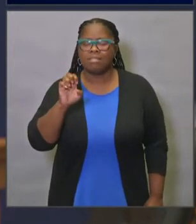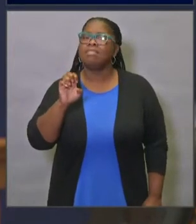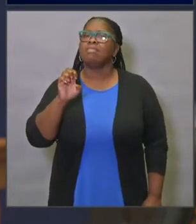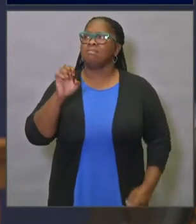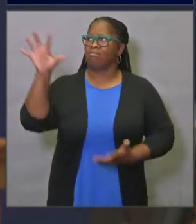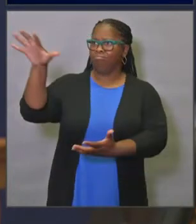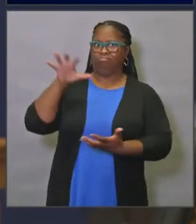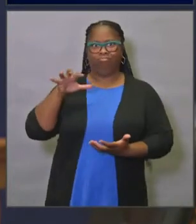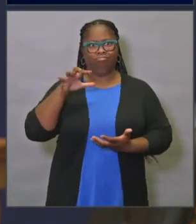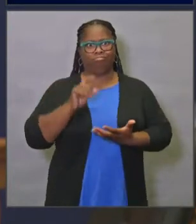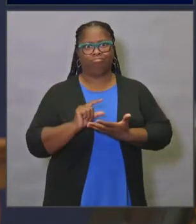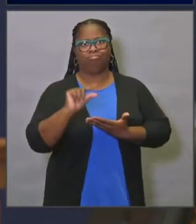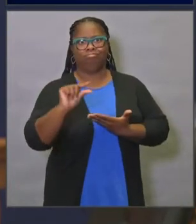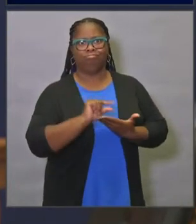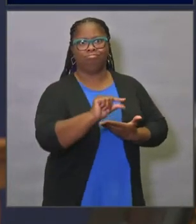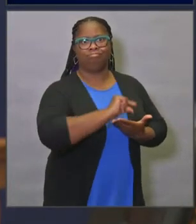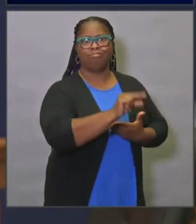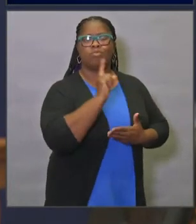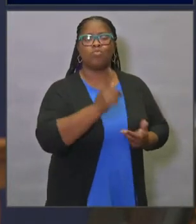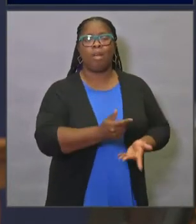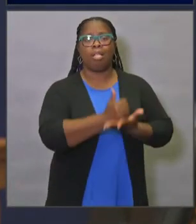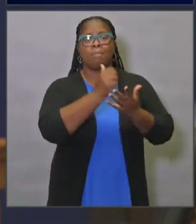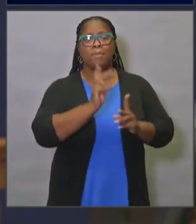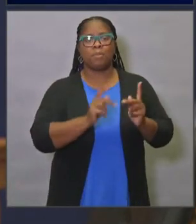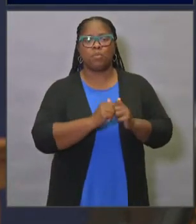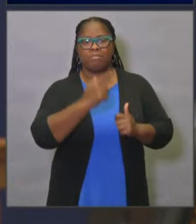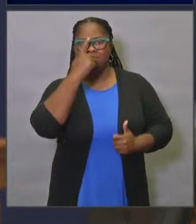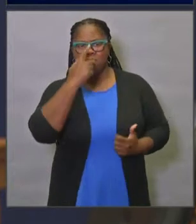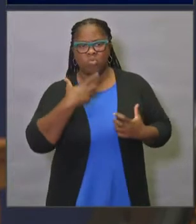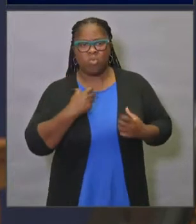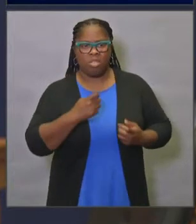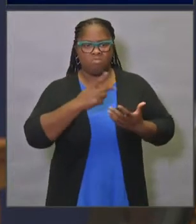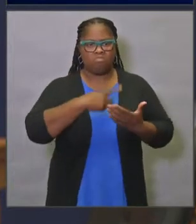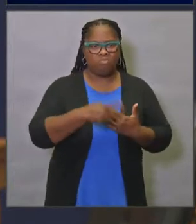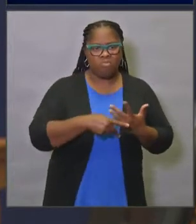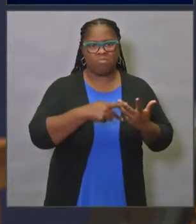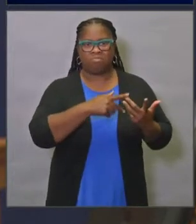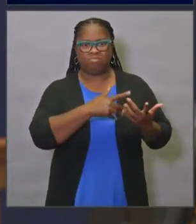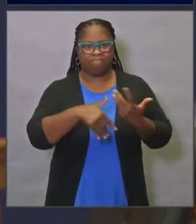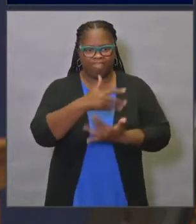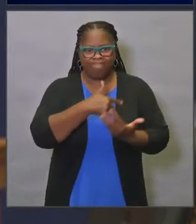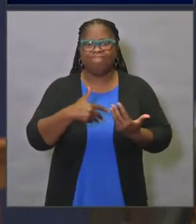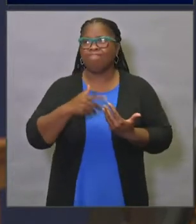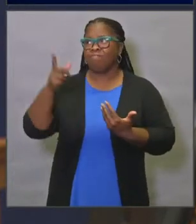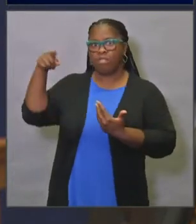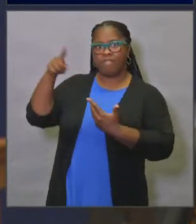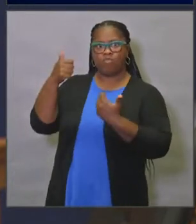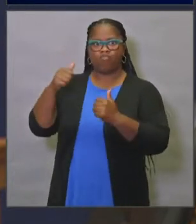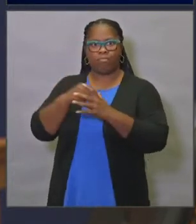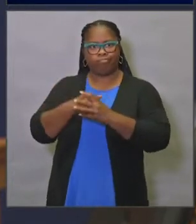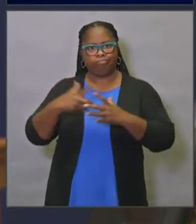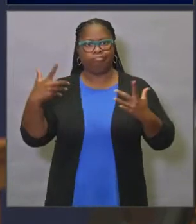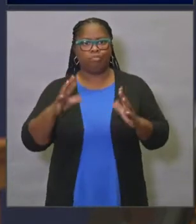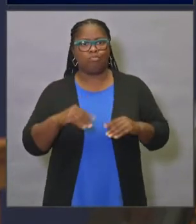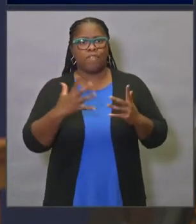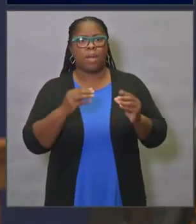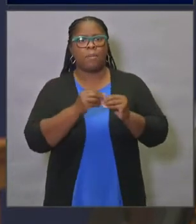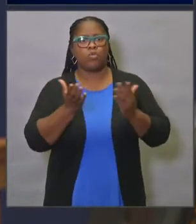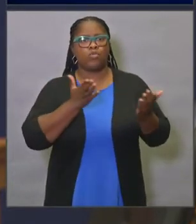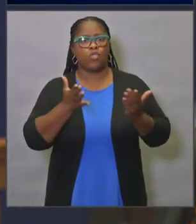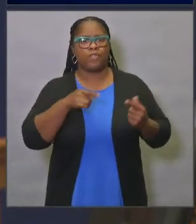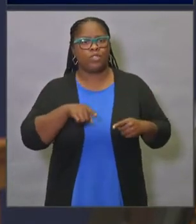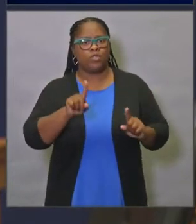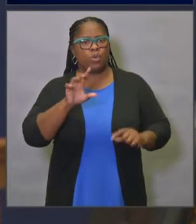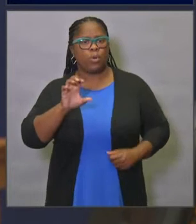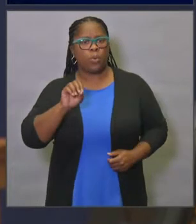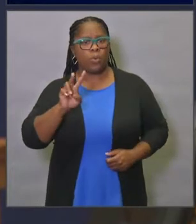is partnering with the public and private organizations to expand services during COVID-19. The funding, in addition to an